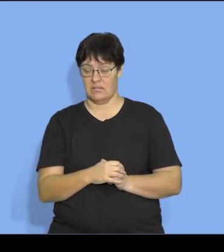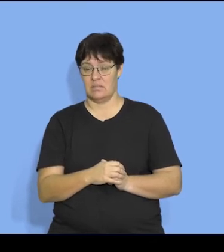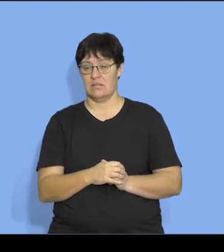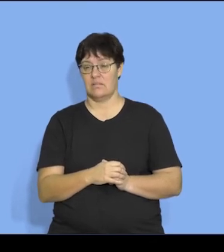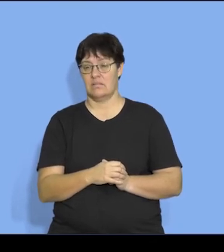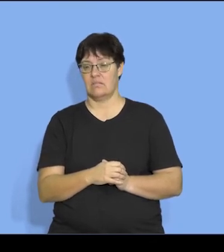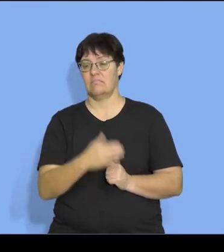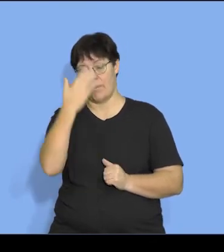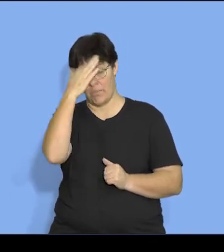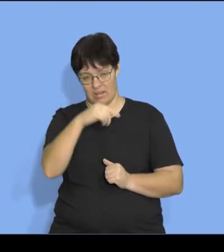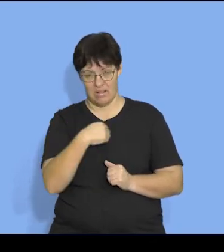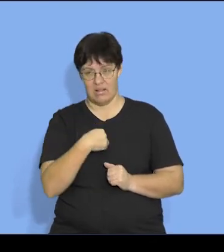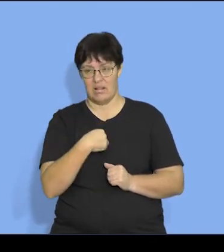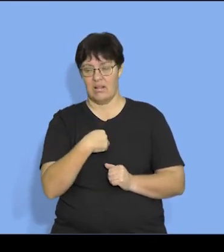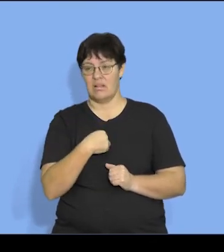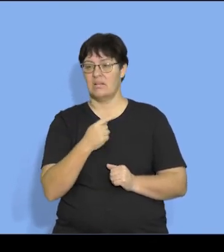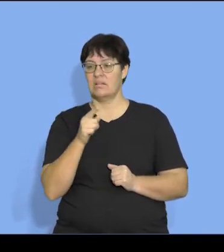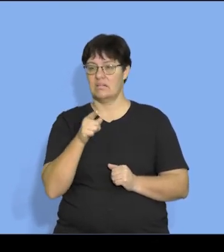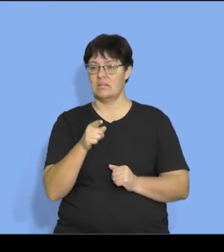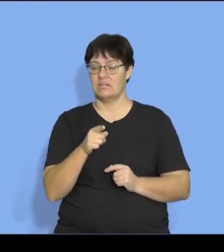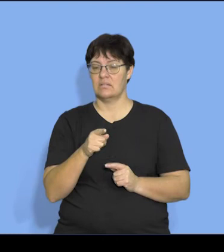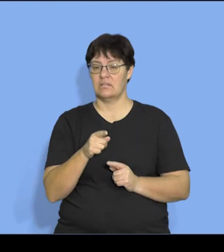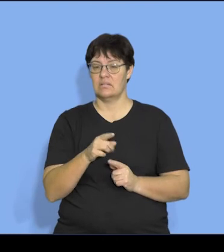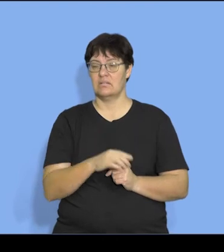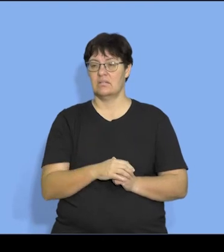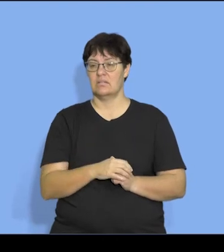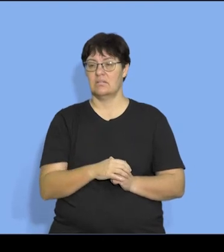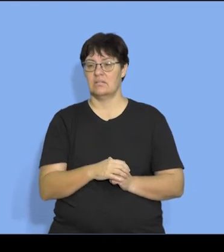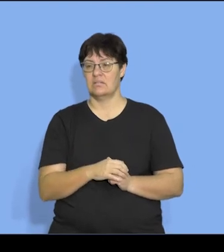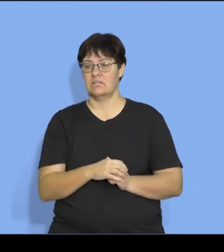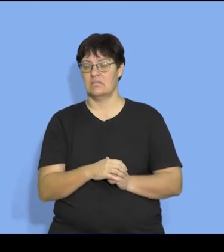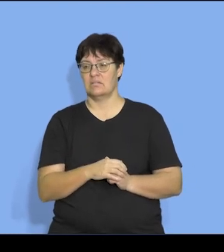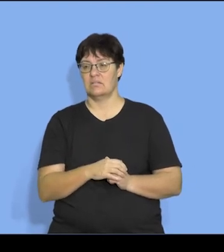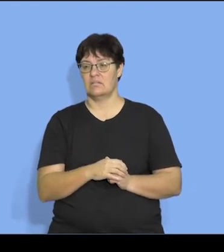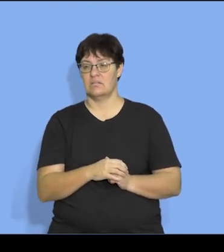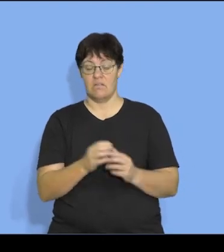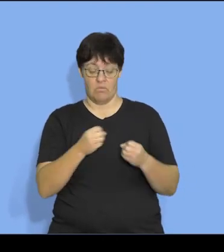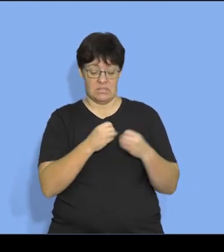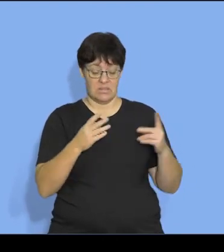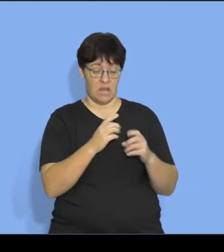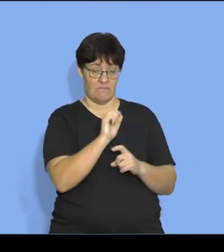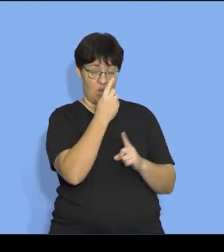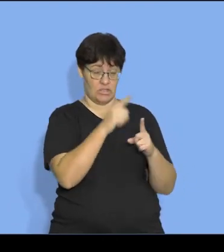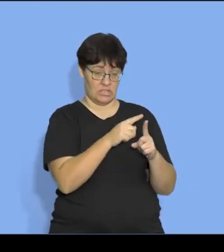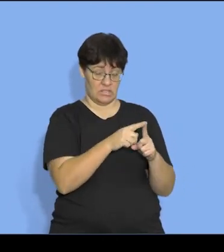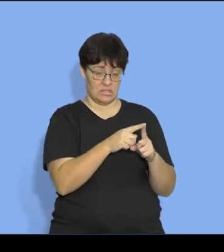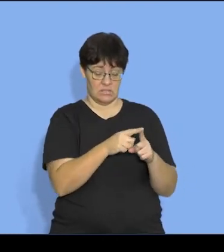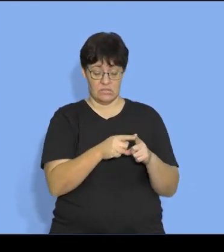I know now that her displacement, I'm calling it a her, is from the start of the first